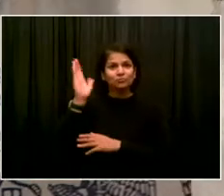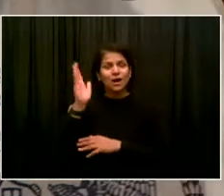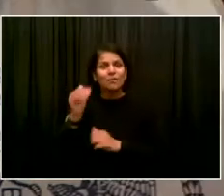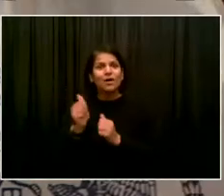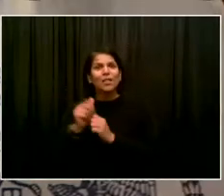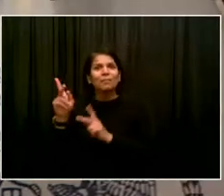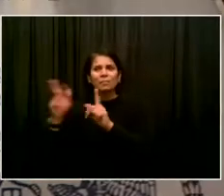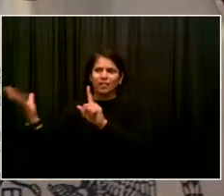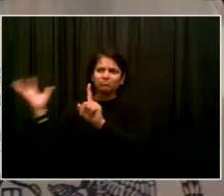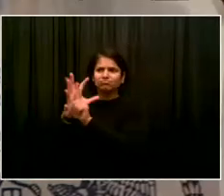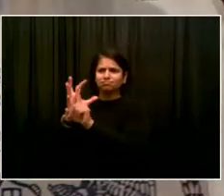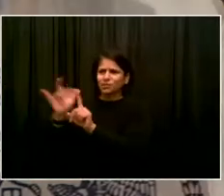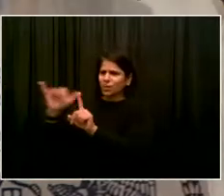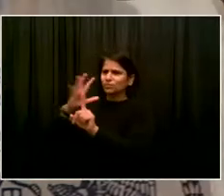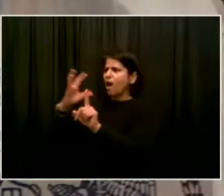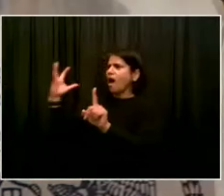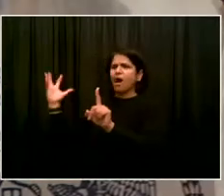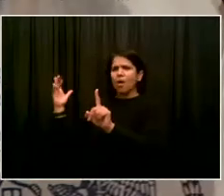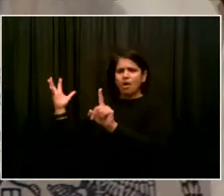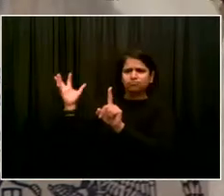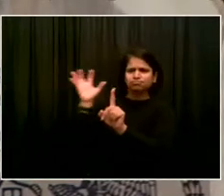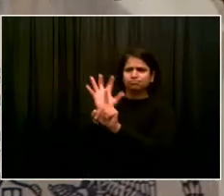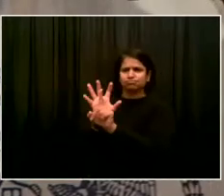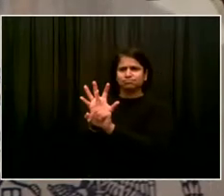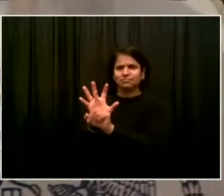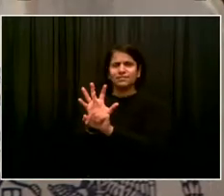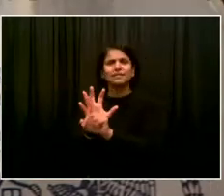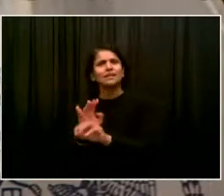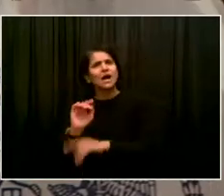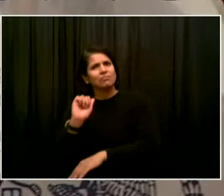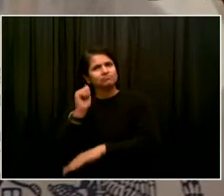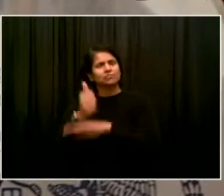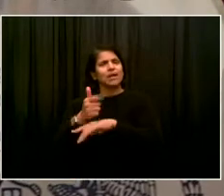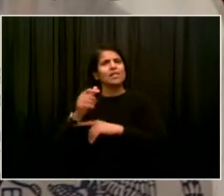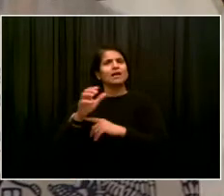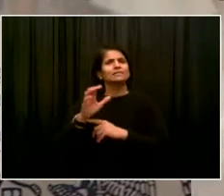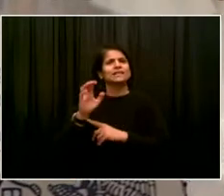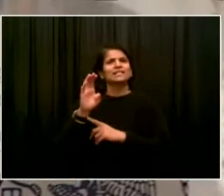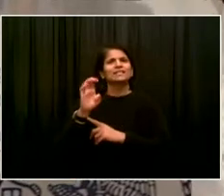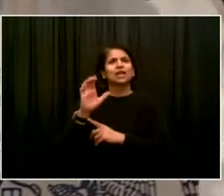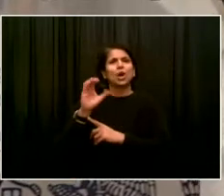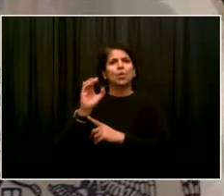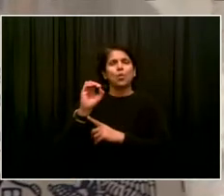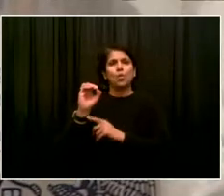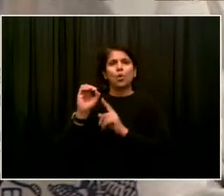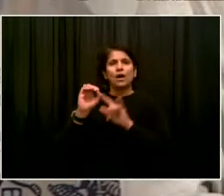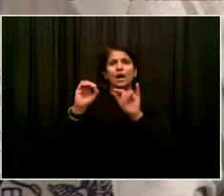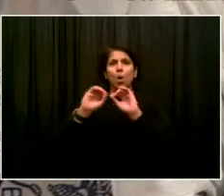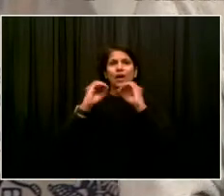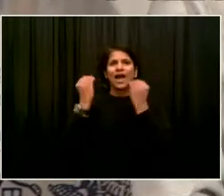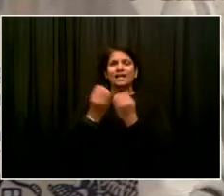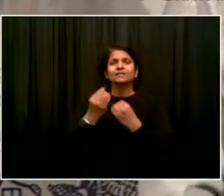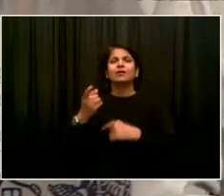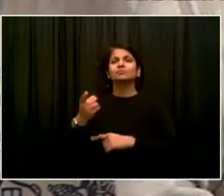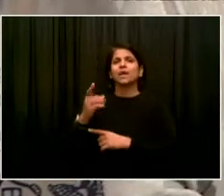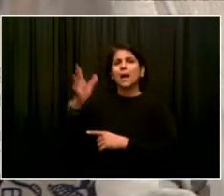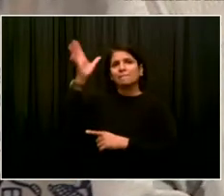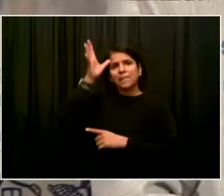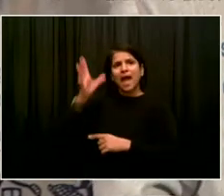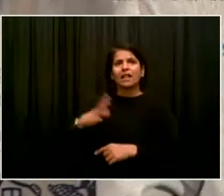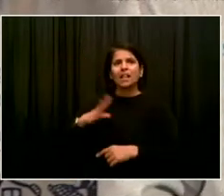CEO of Man Up, one of the architects of the New York City Crisis Management